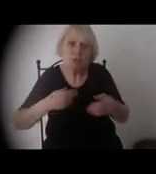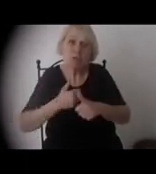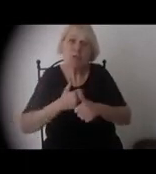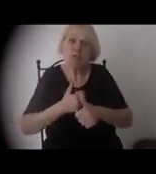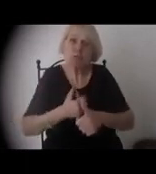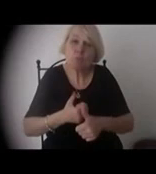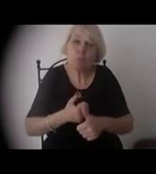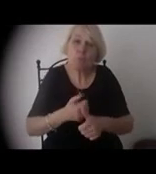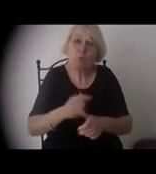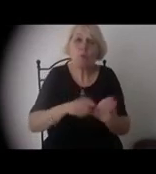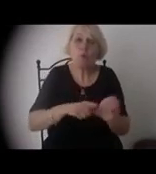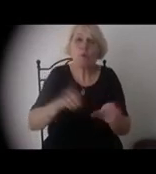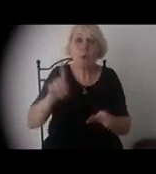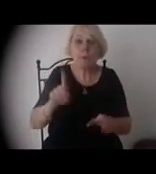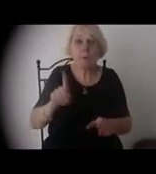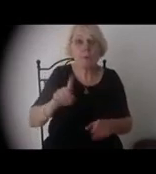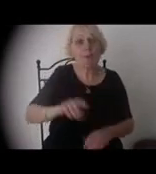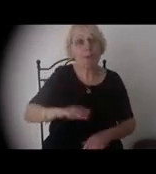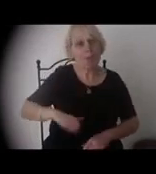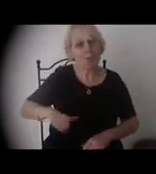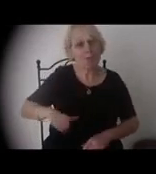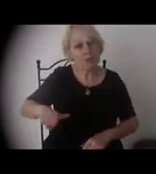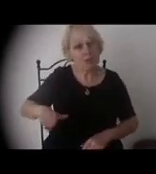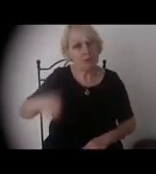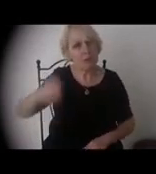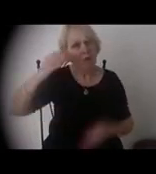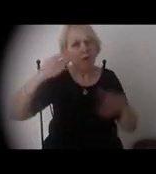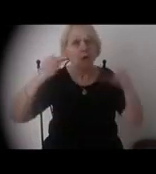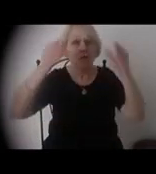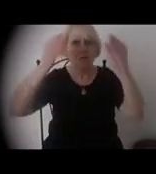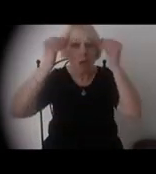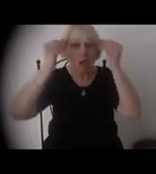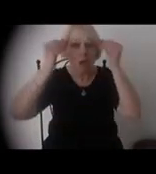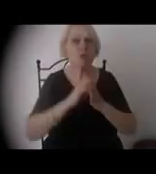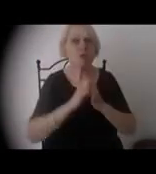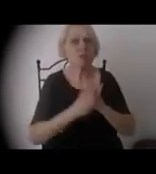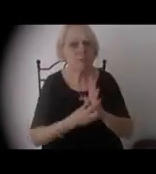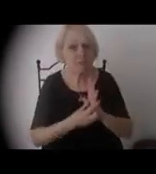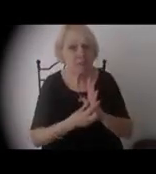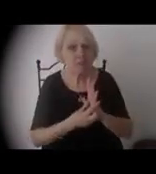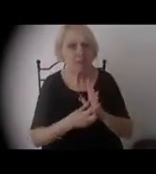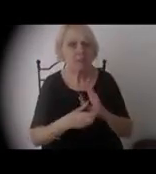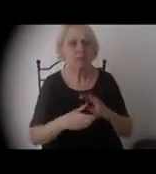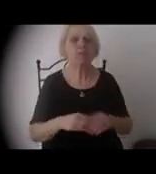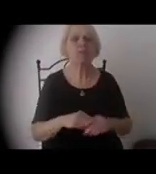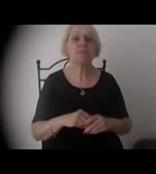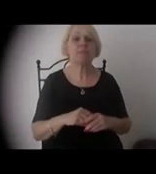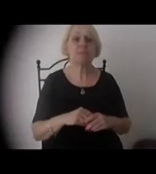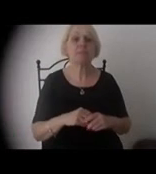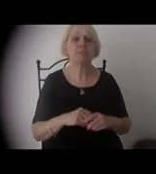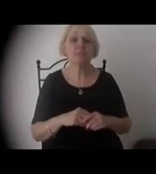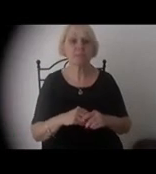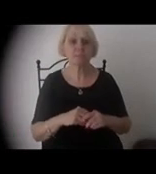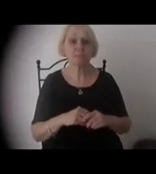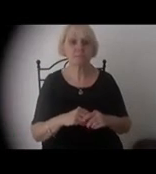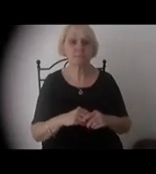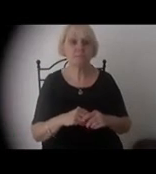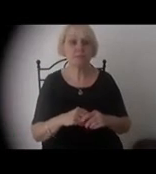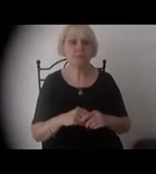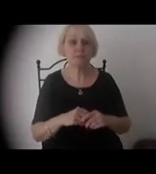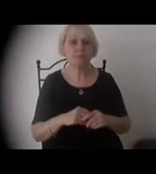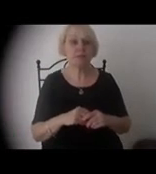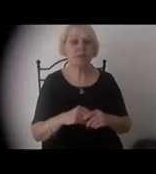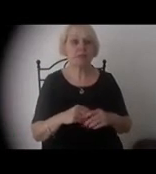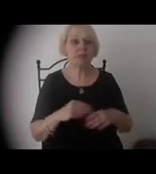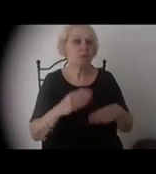young people with learning disabilities and neurodevelopmental problems, and works very closely with